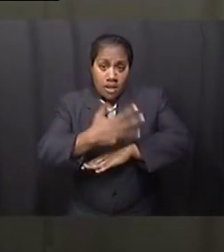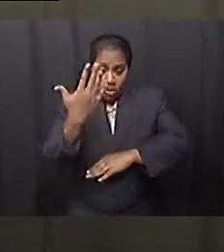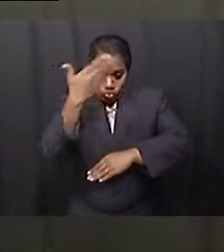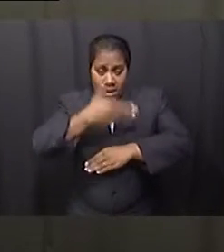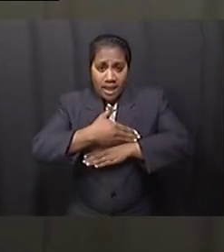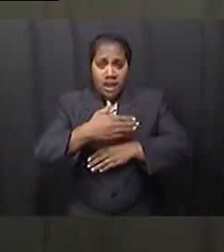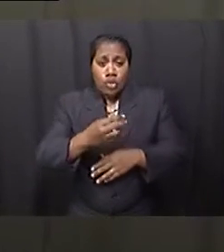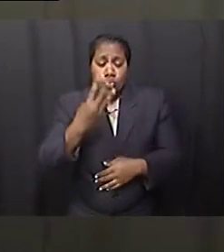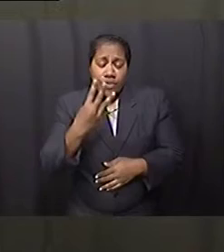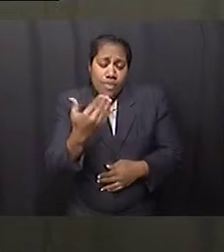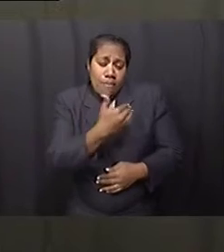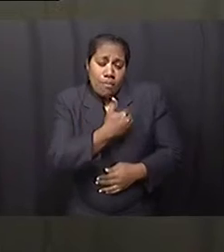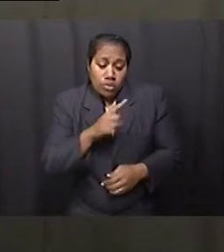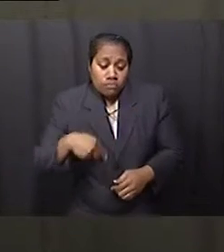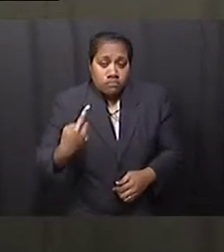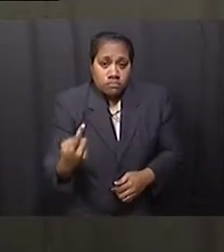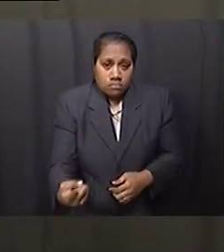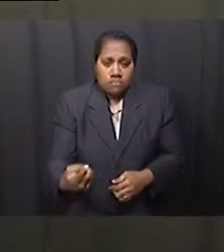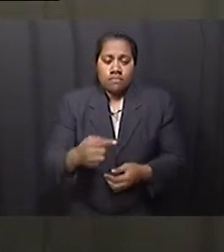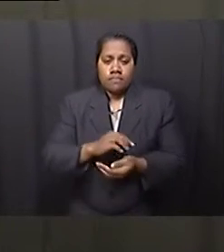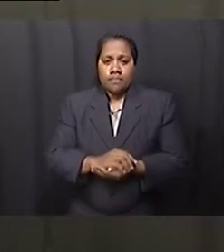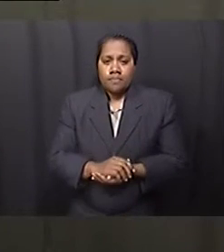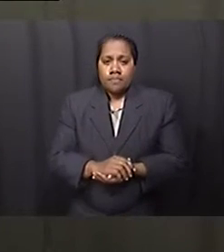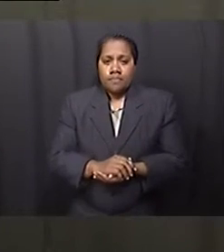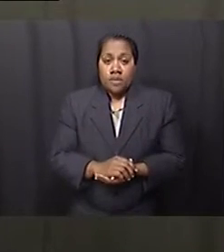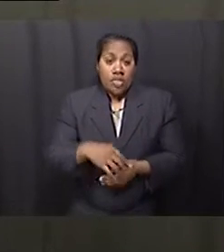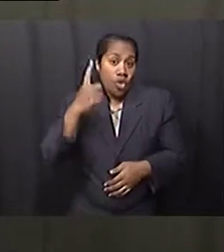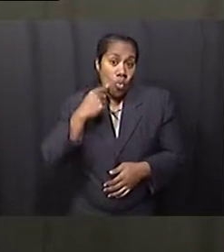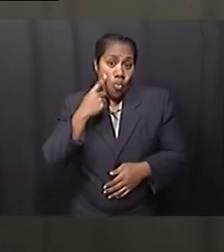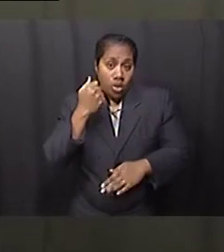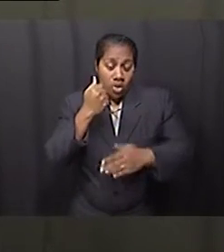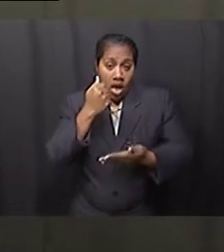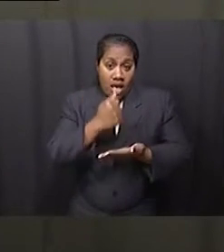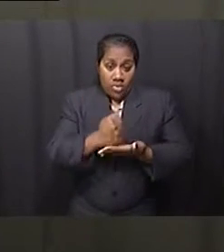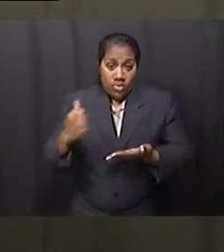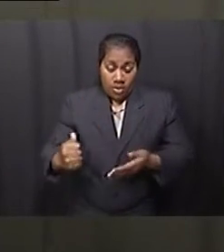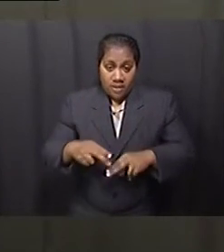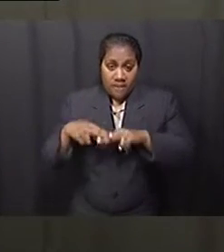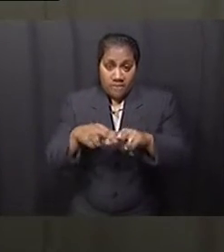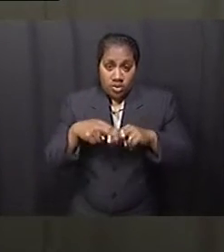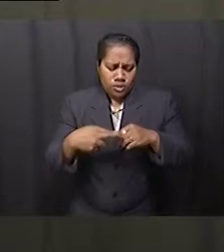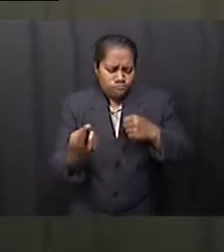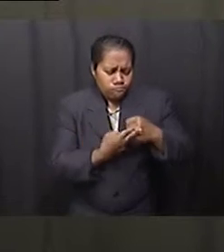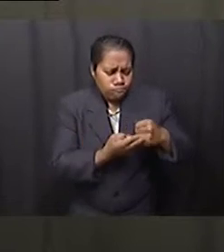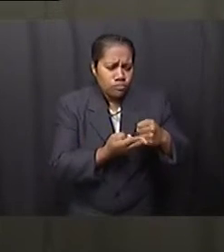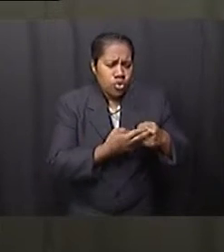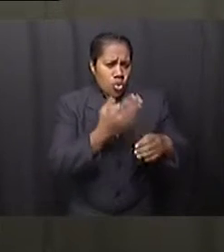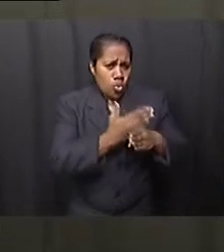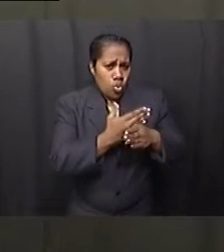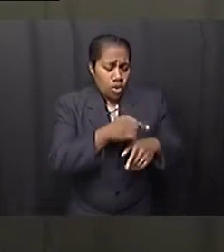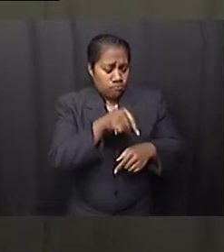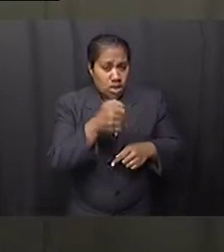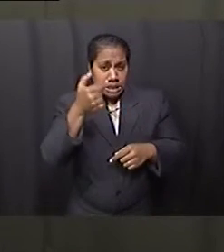to 3 o'clock tomorrow morning, August 9, 2011. The Water Authority of Fiji will be carrying out repair